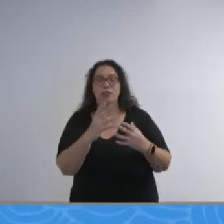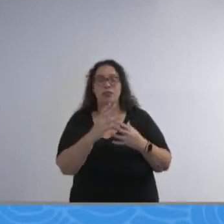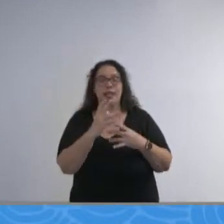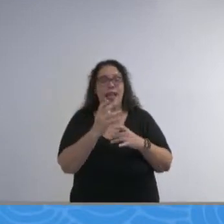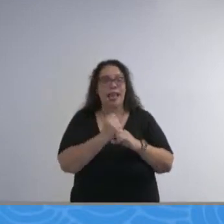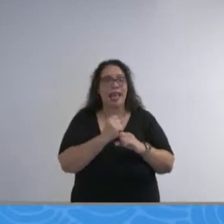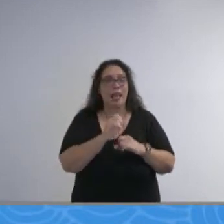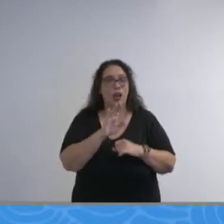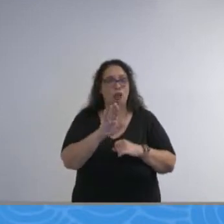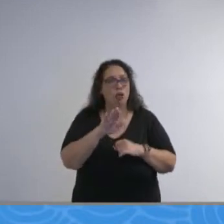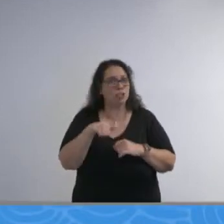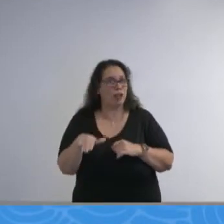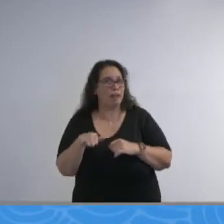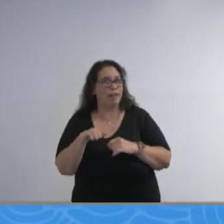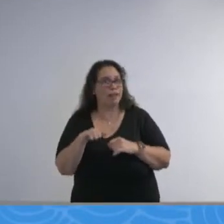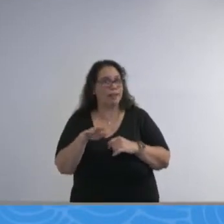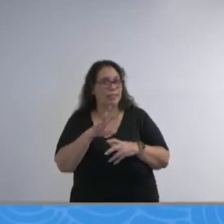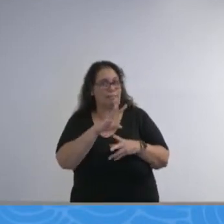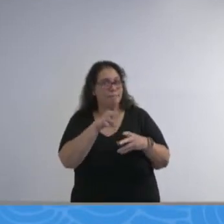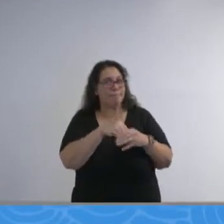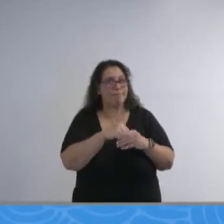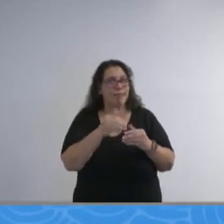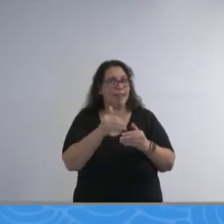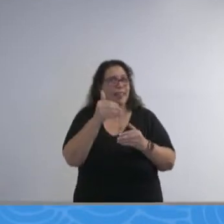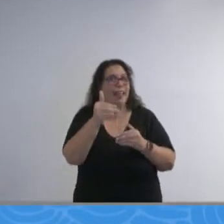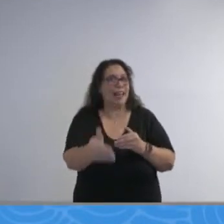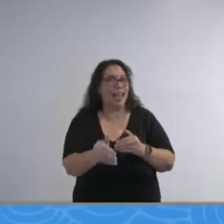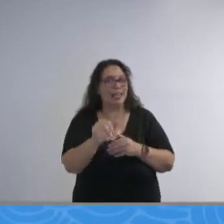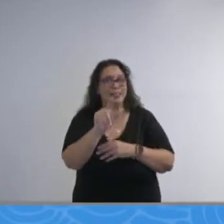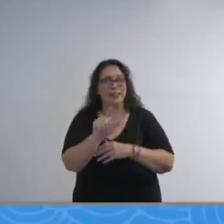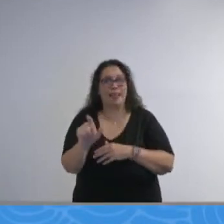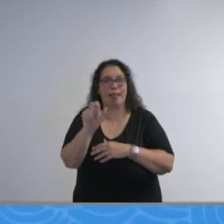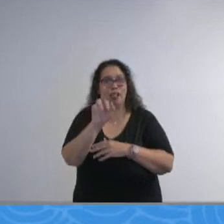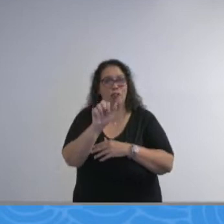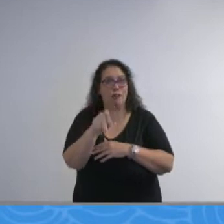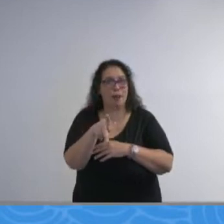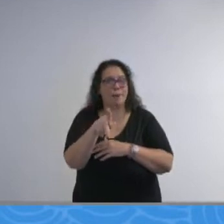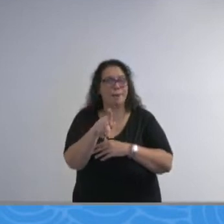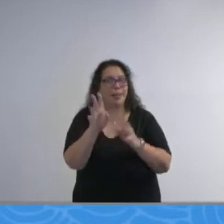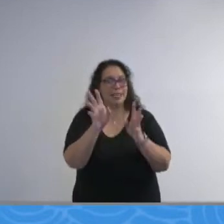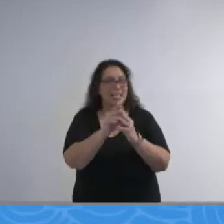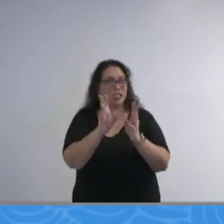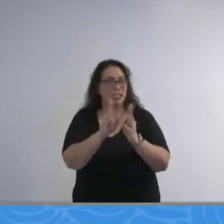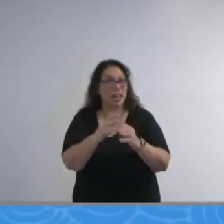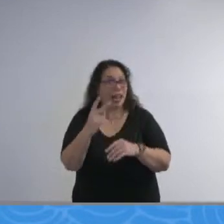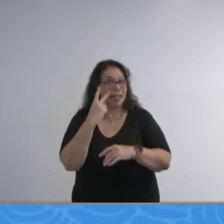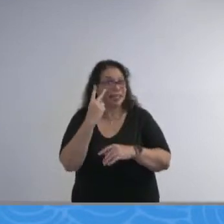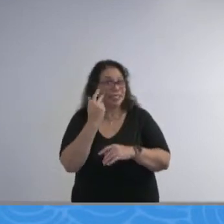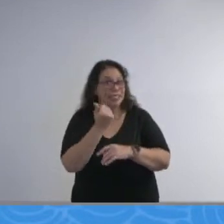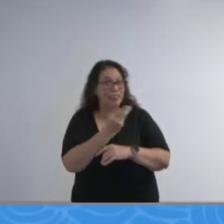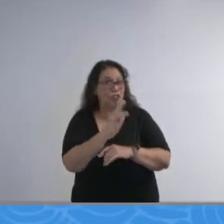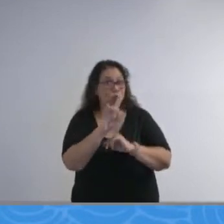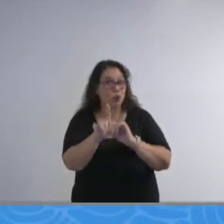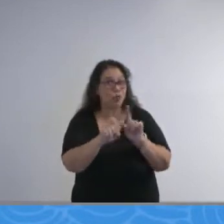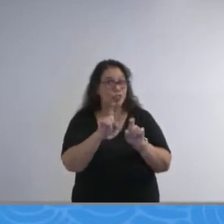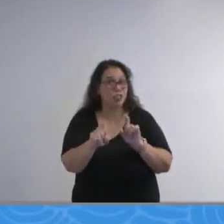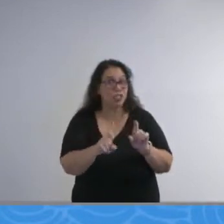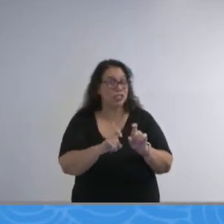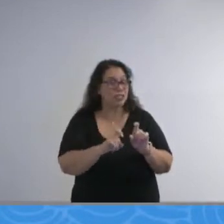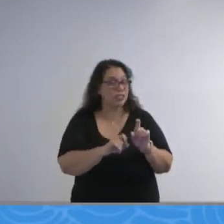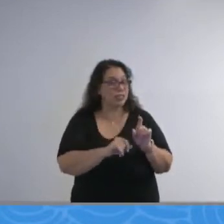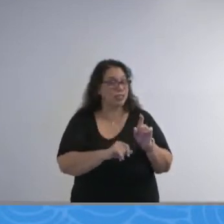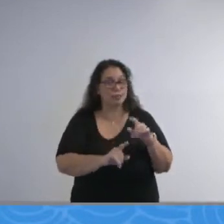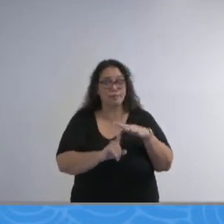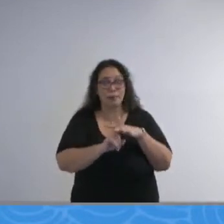get your child into the next LRAP session. And I see a couple of questions coming in.